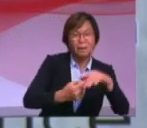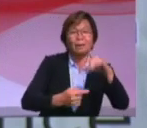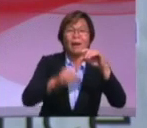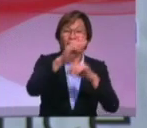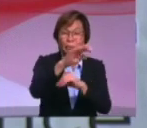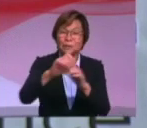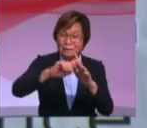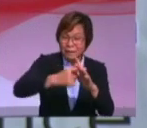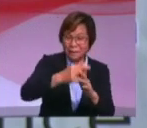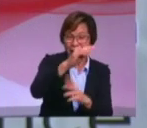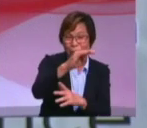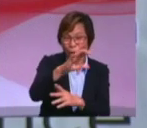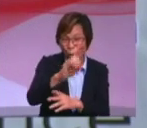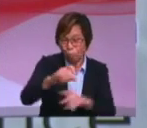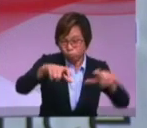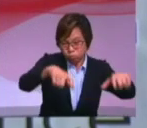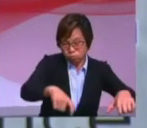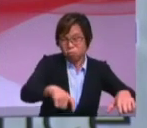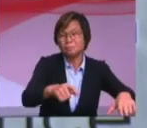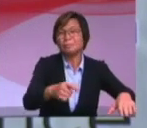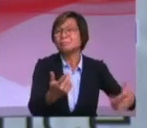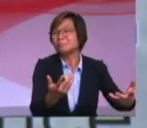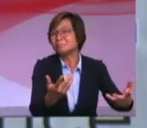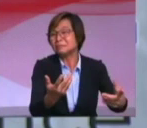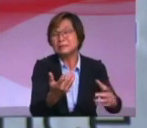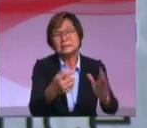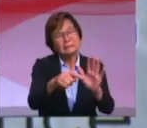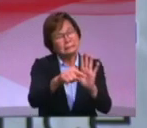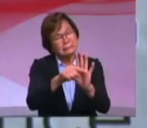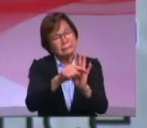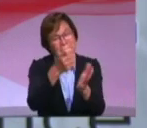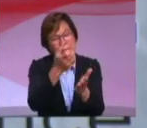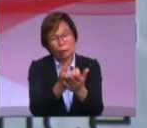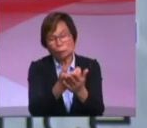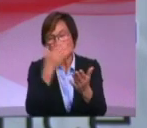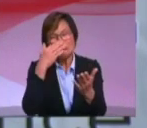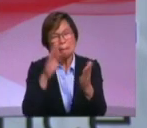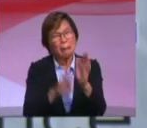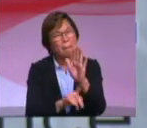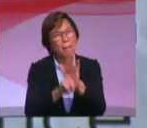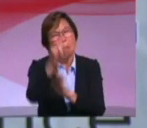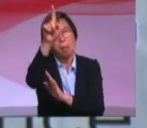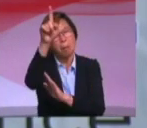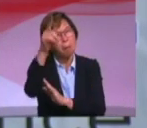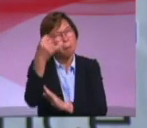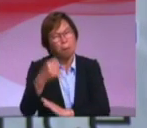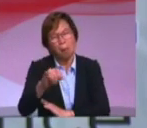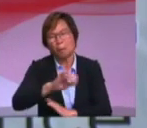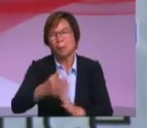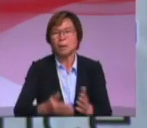mco the cost of the impact of the economy is very high so that's reason why we opted for